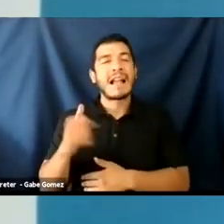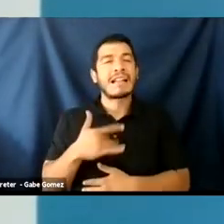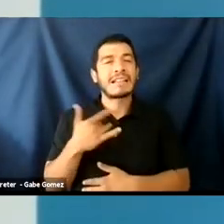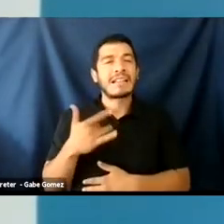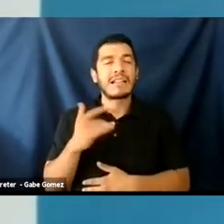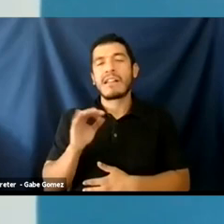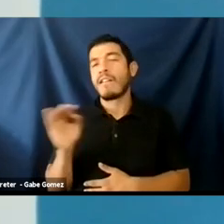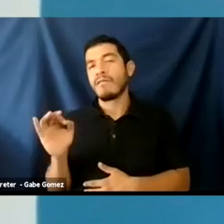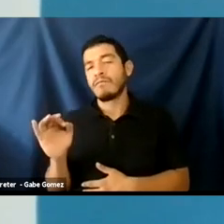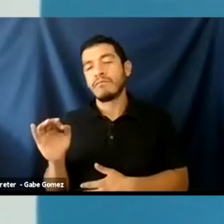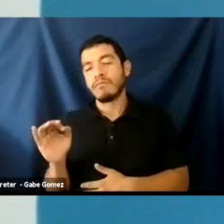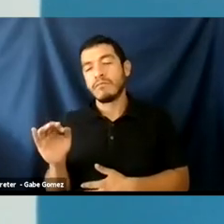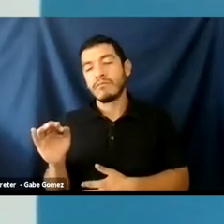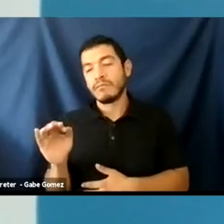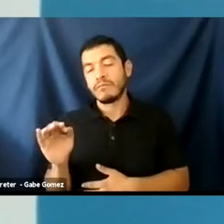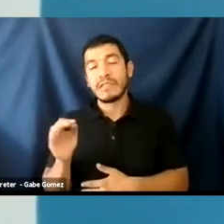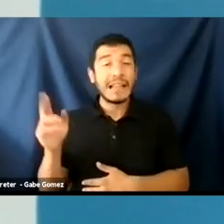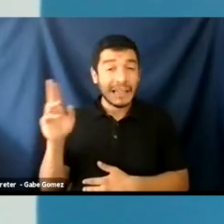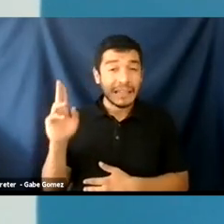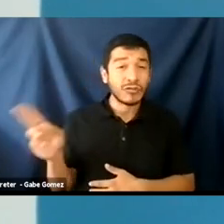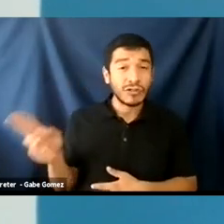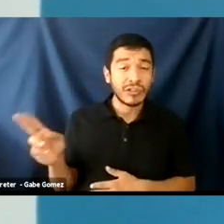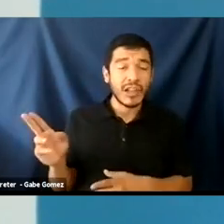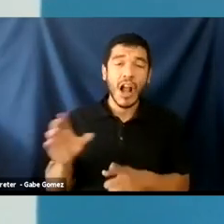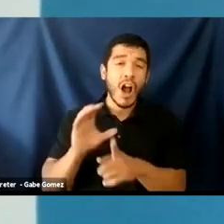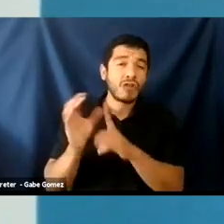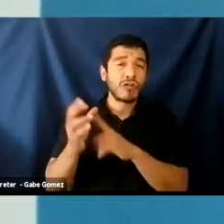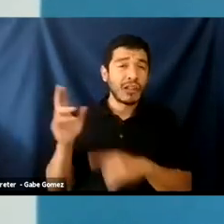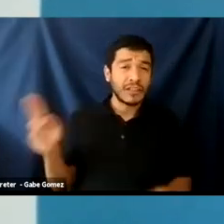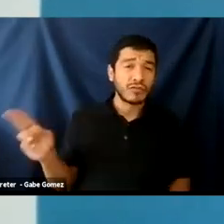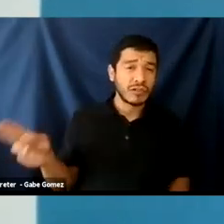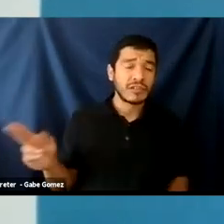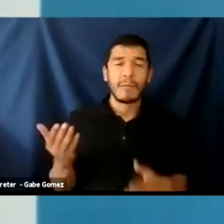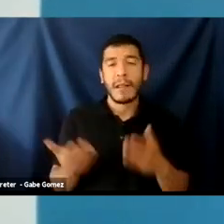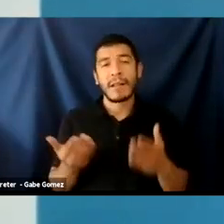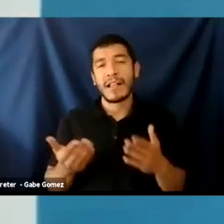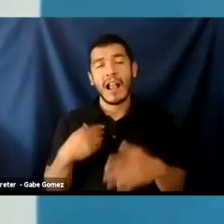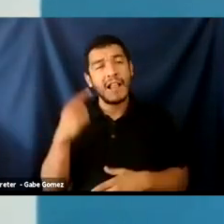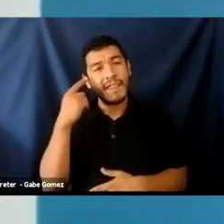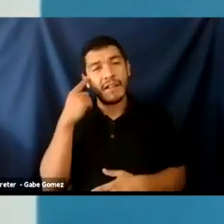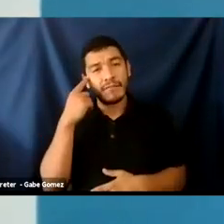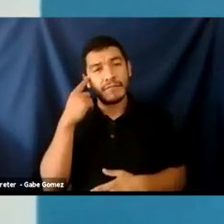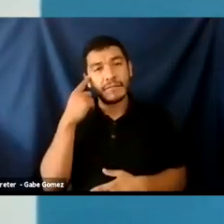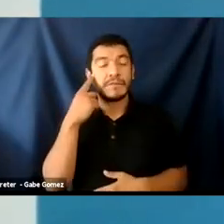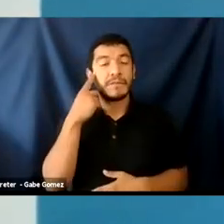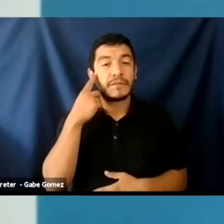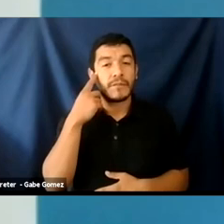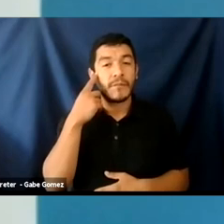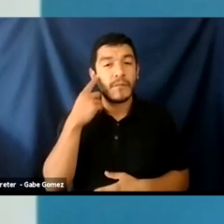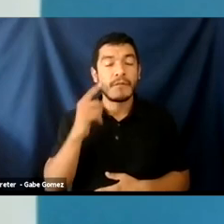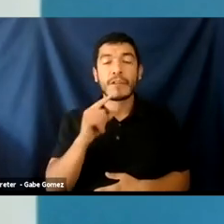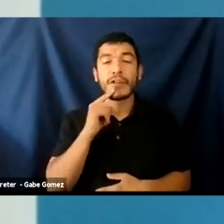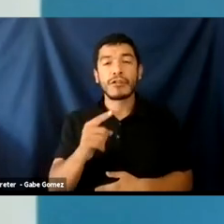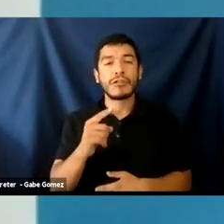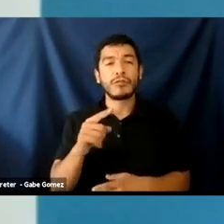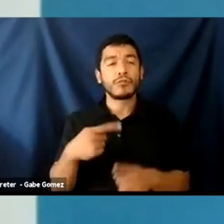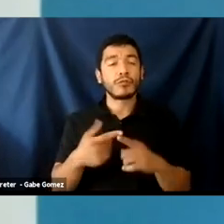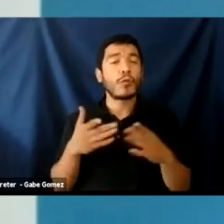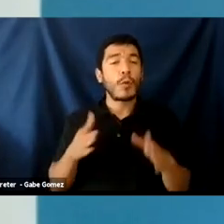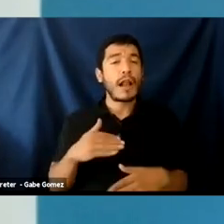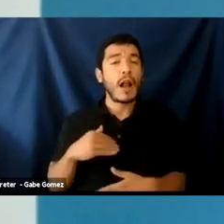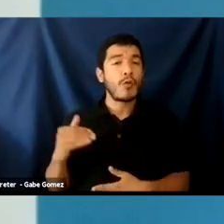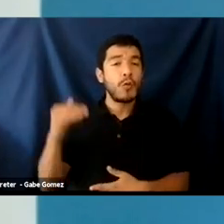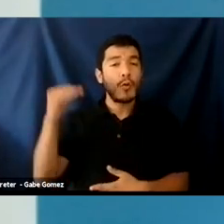of history, cultural history. I think certainly in my upbringing,